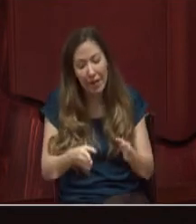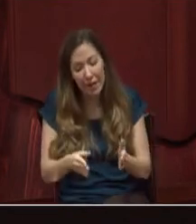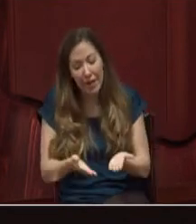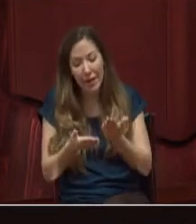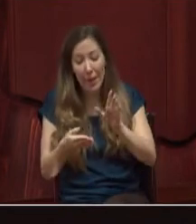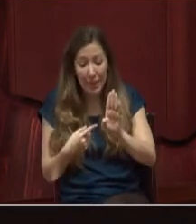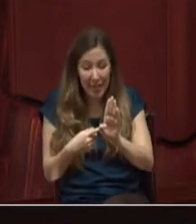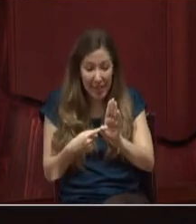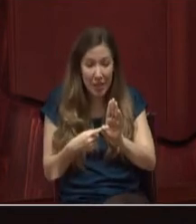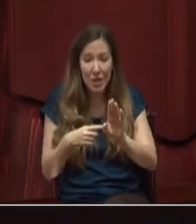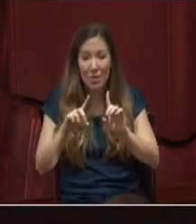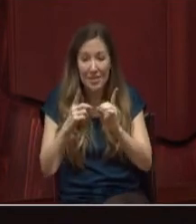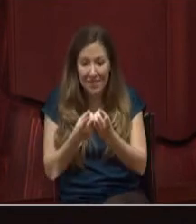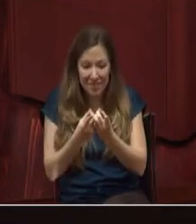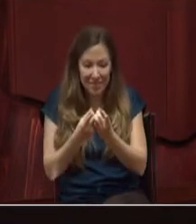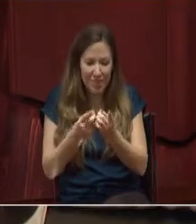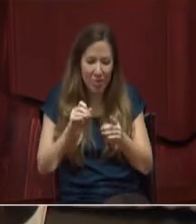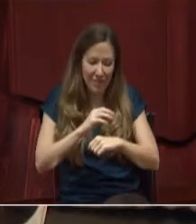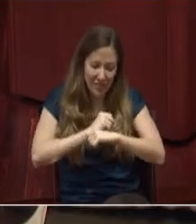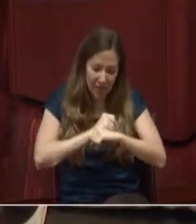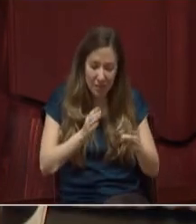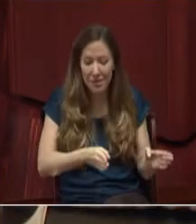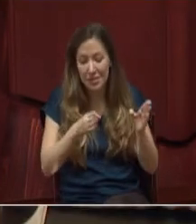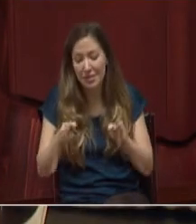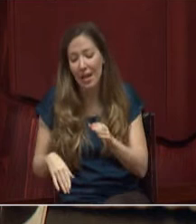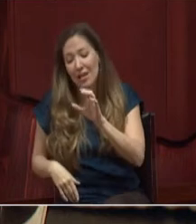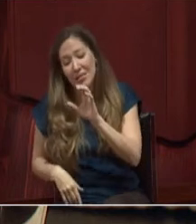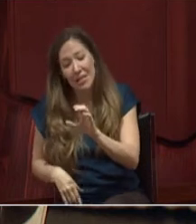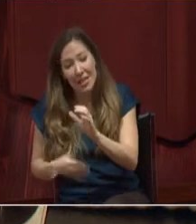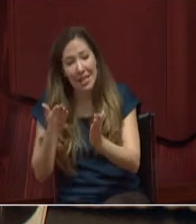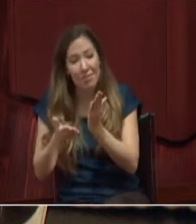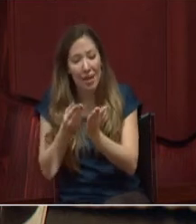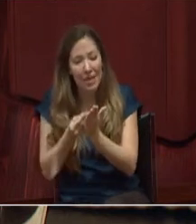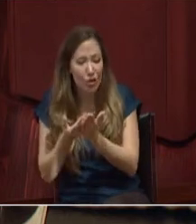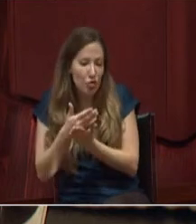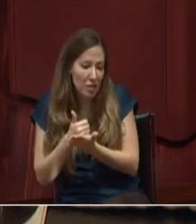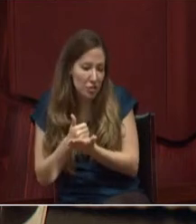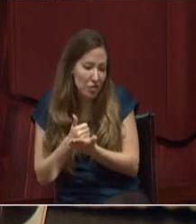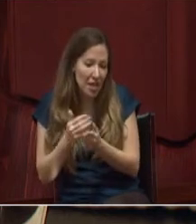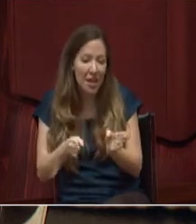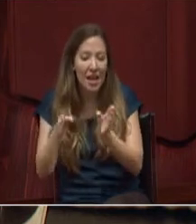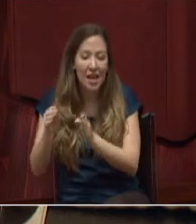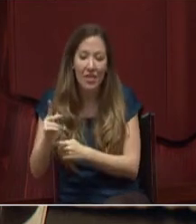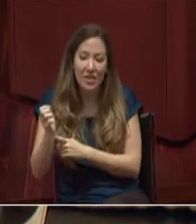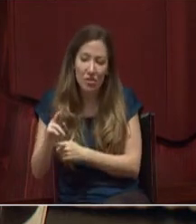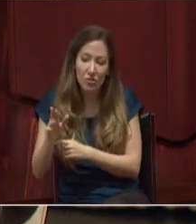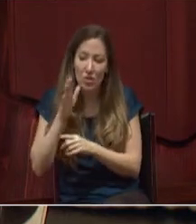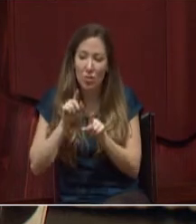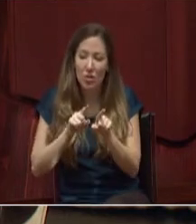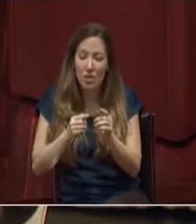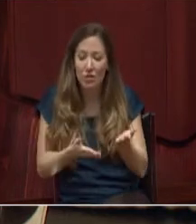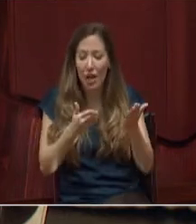C maybe is the Secretary of Treasury weighing in. And then Kissinger would also recommend the pros and cons and say,